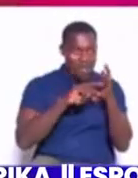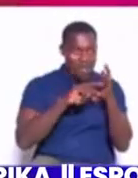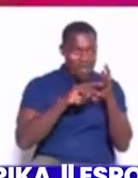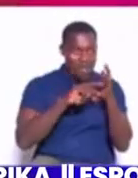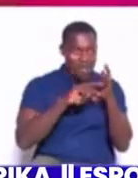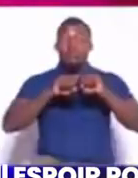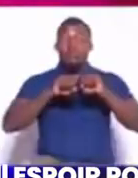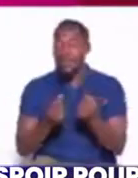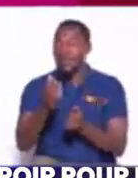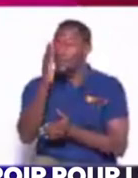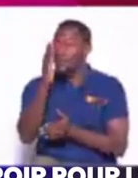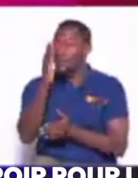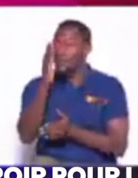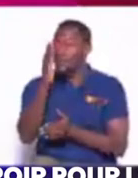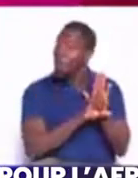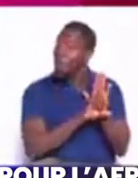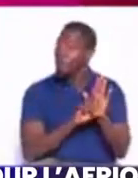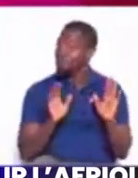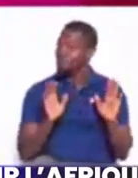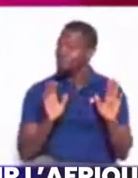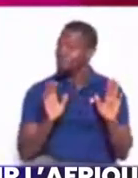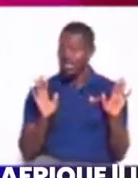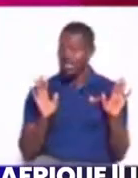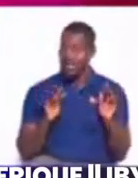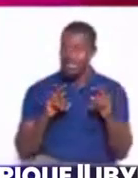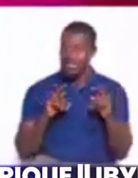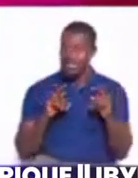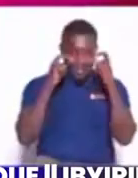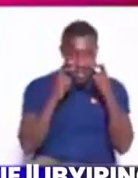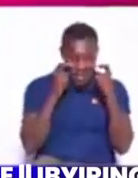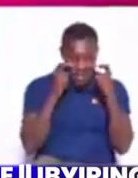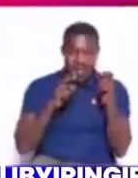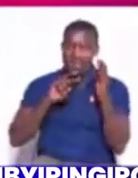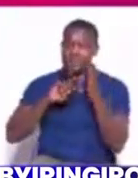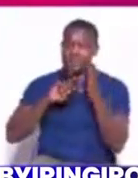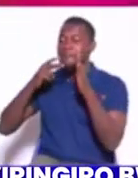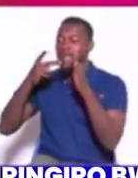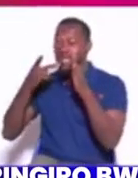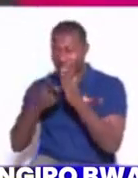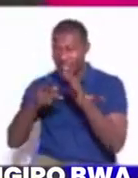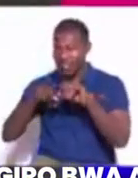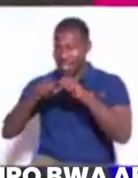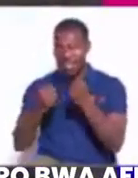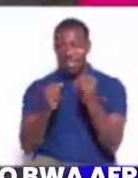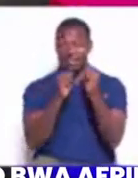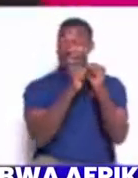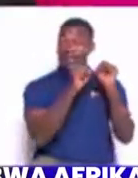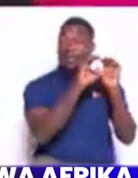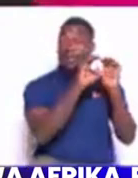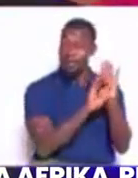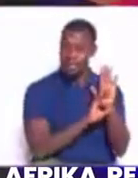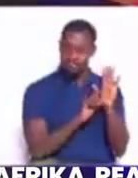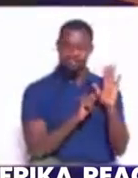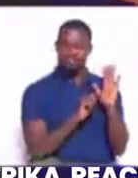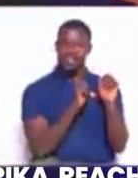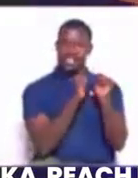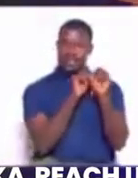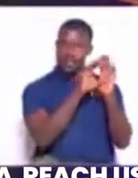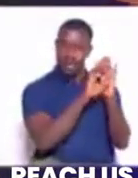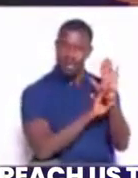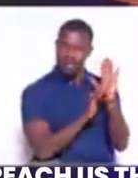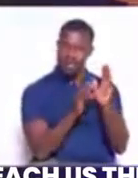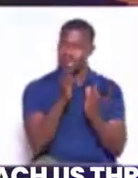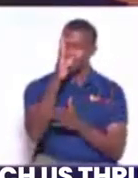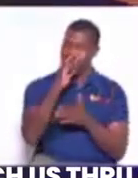God's law. Sin is a violation of the Ten Commandments that God wrote with his own